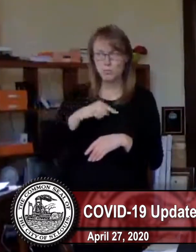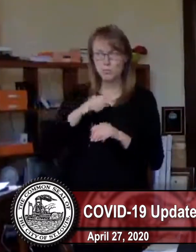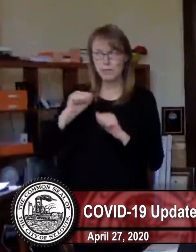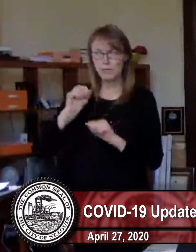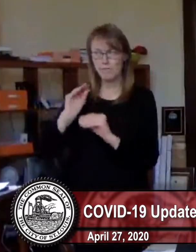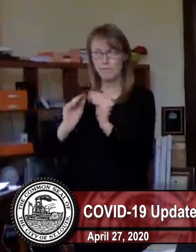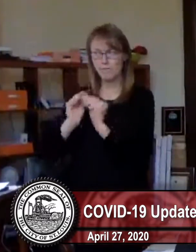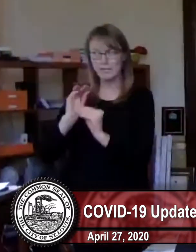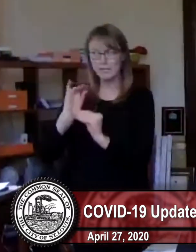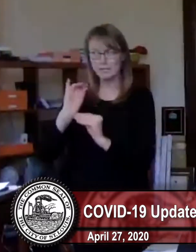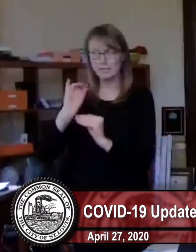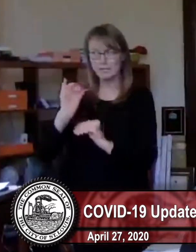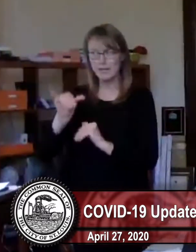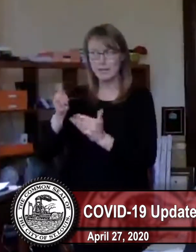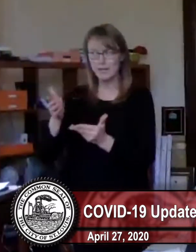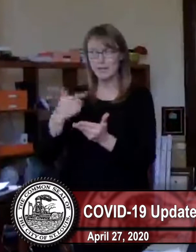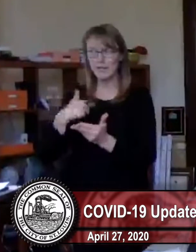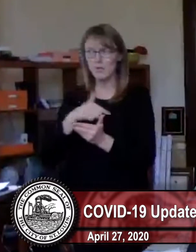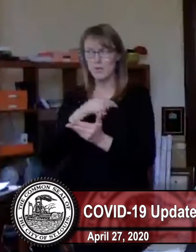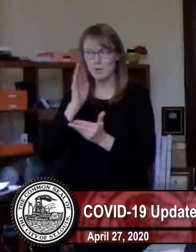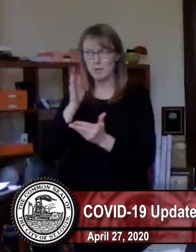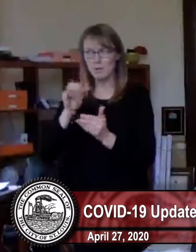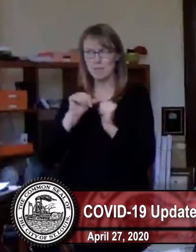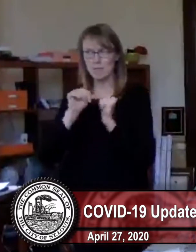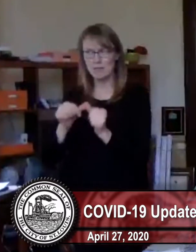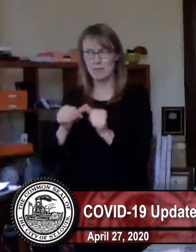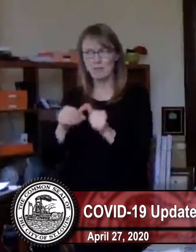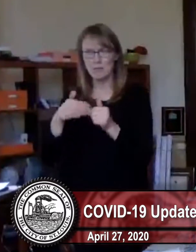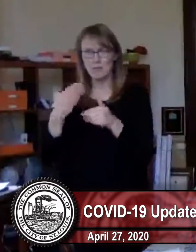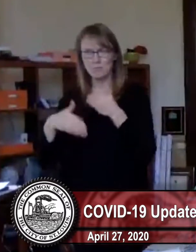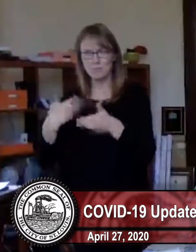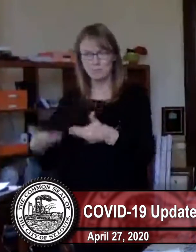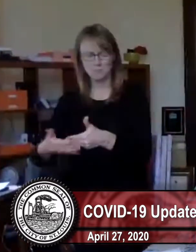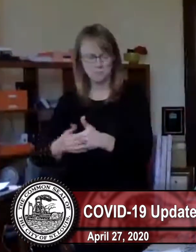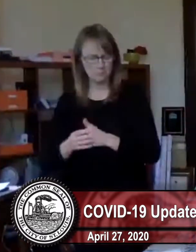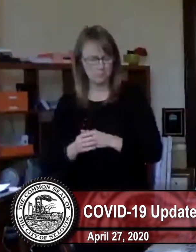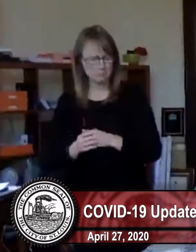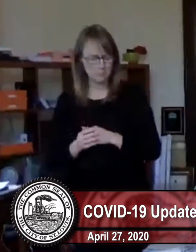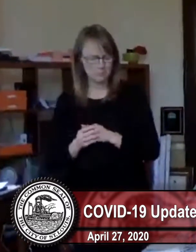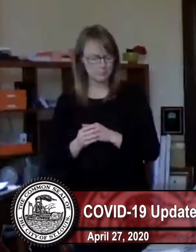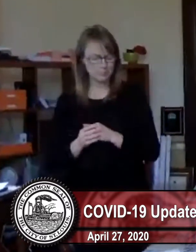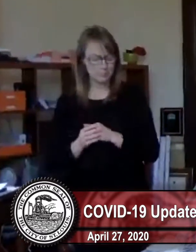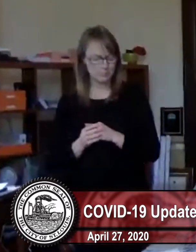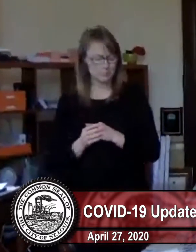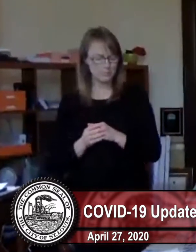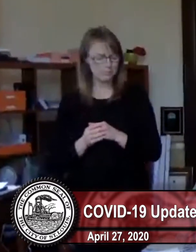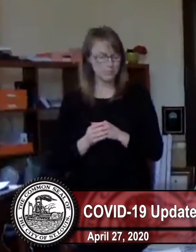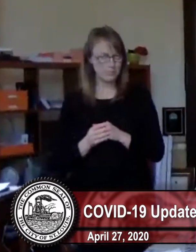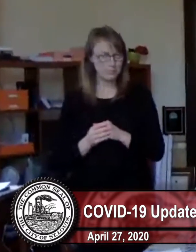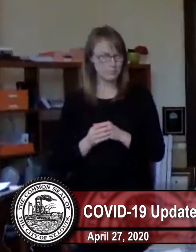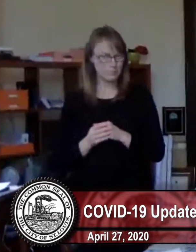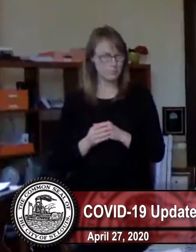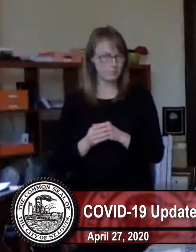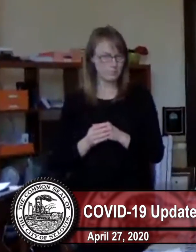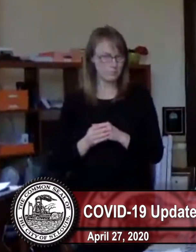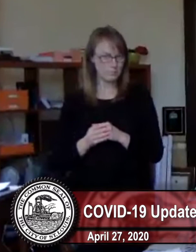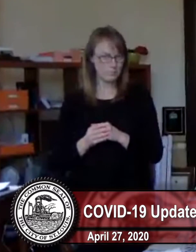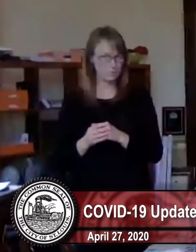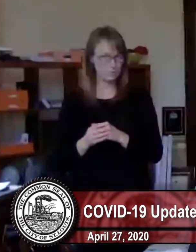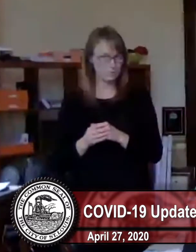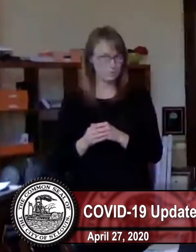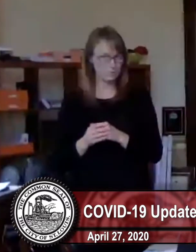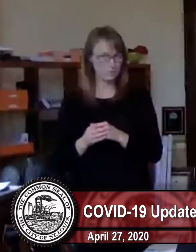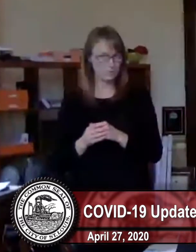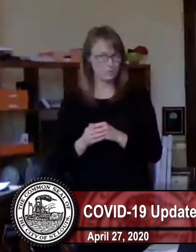we'll just keep going. Okay. We do have a couple of questions. Blink. So you mentioned the